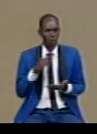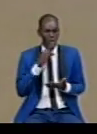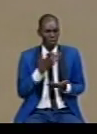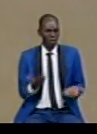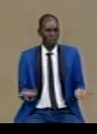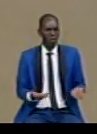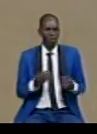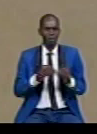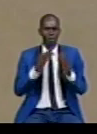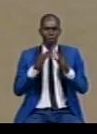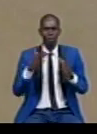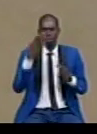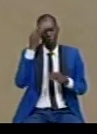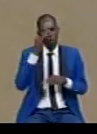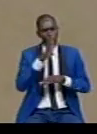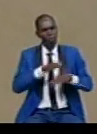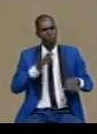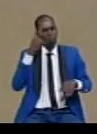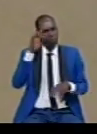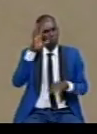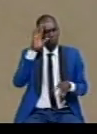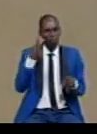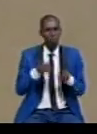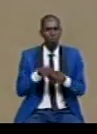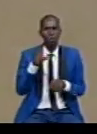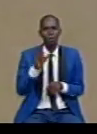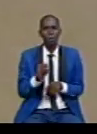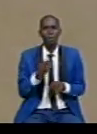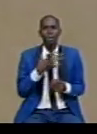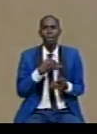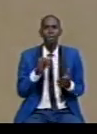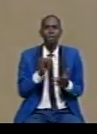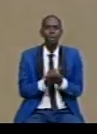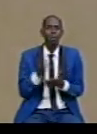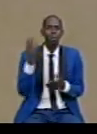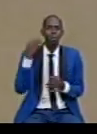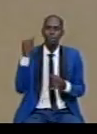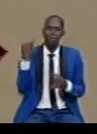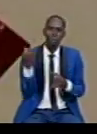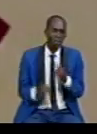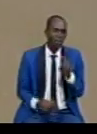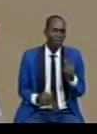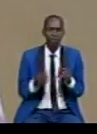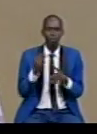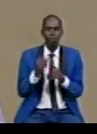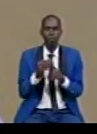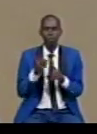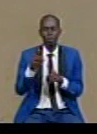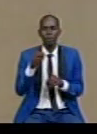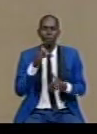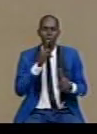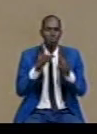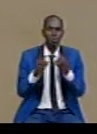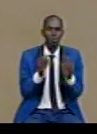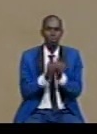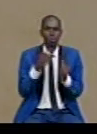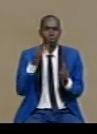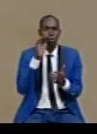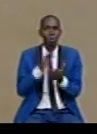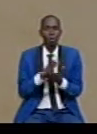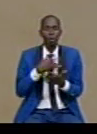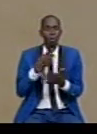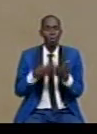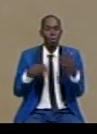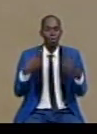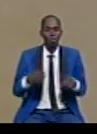to call for your junior brother? And that was the last conversation I knew I had with my wife. All of a sudden, I went